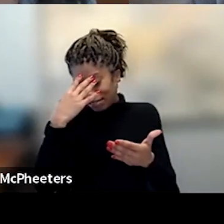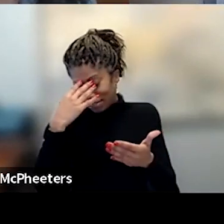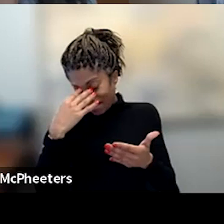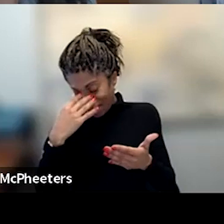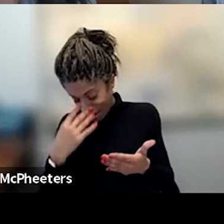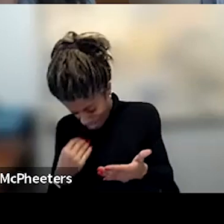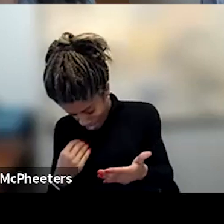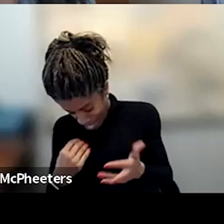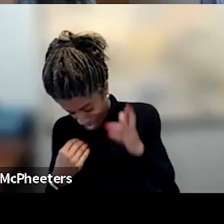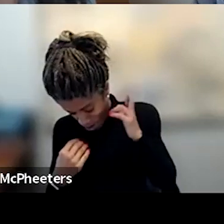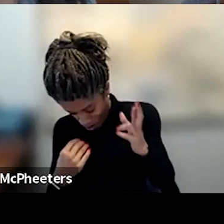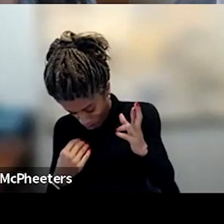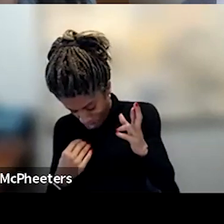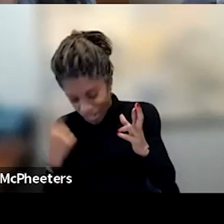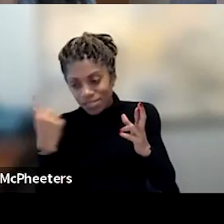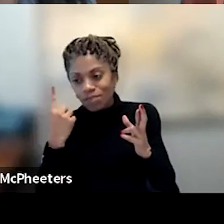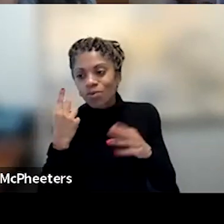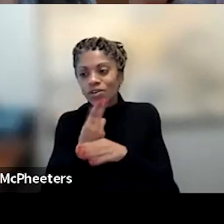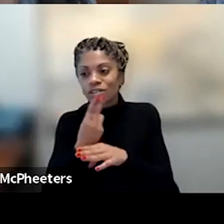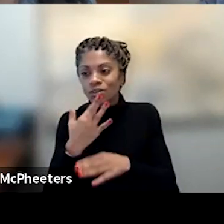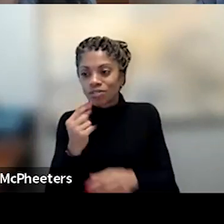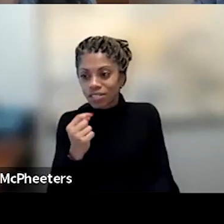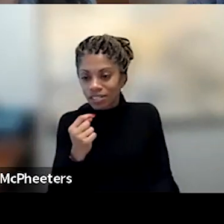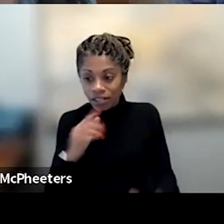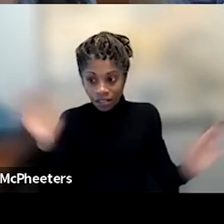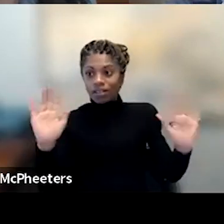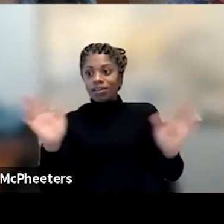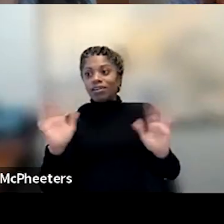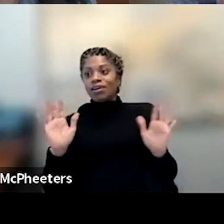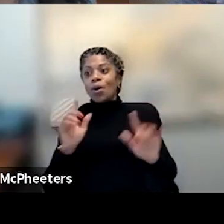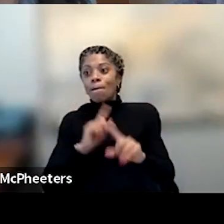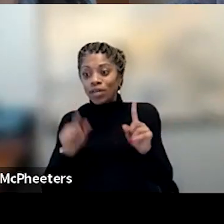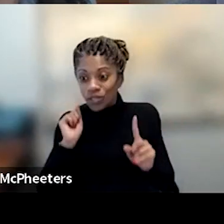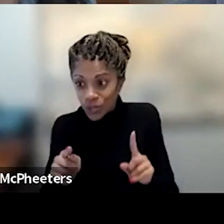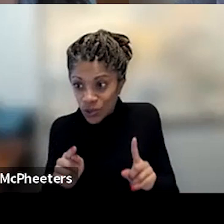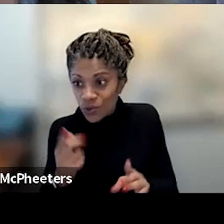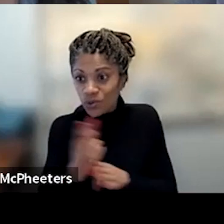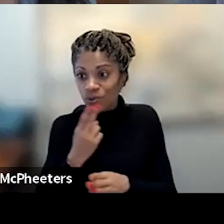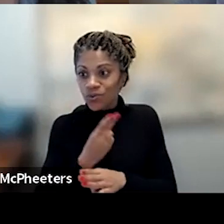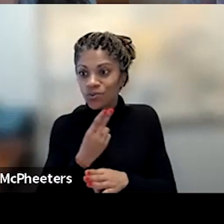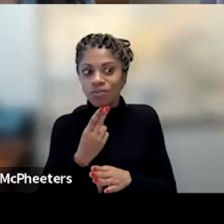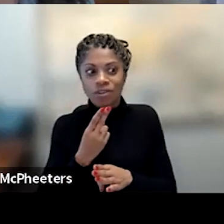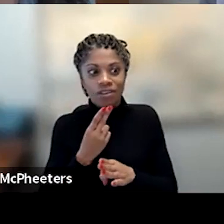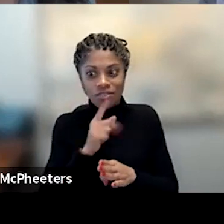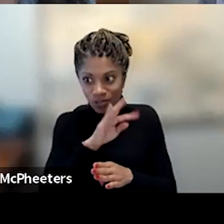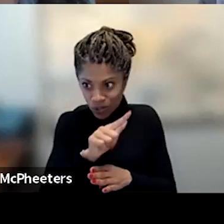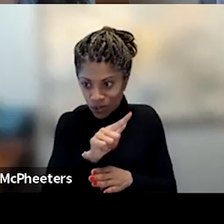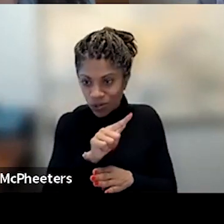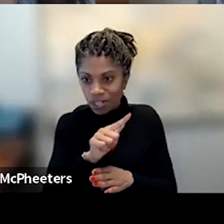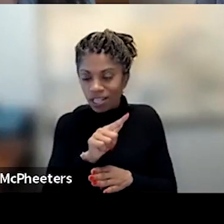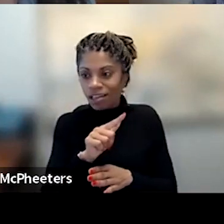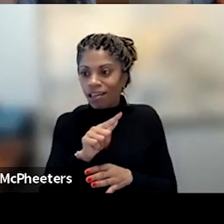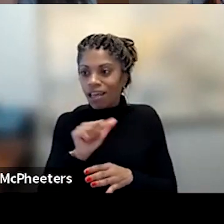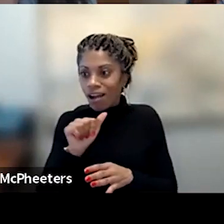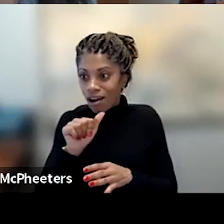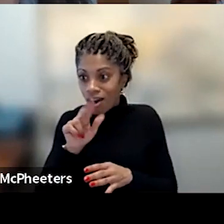the DEI website, you took every single tool and did an audit of all of your practices. And so shout out to you all